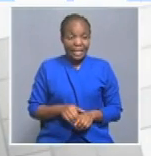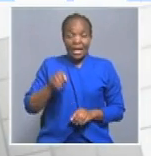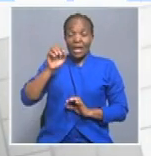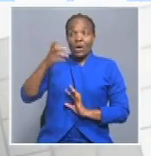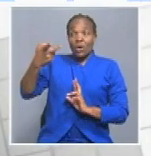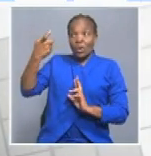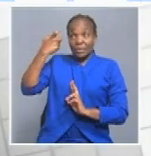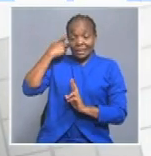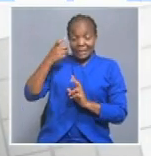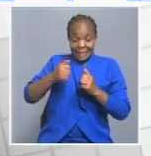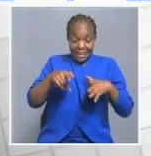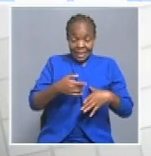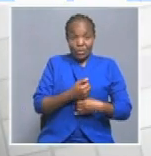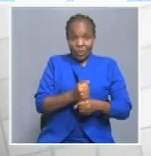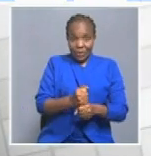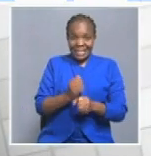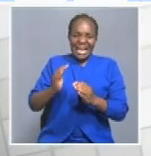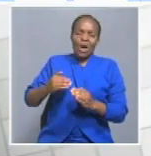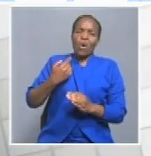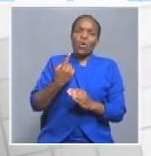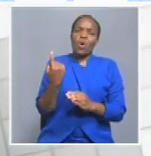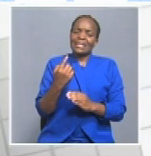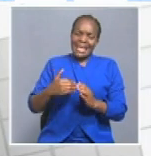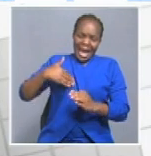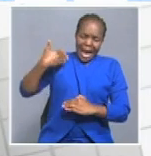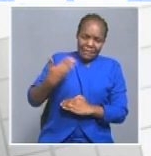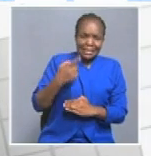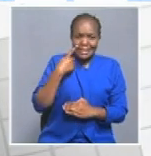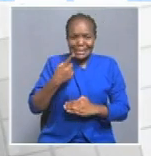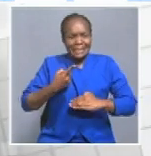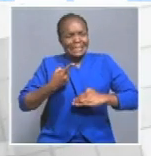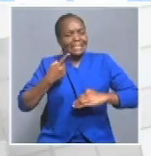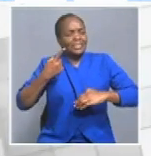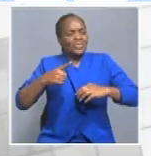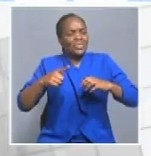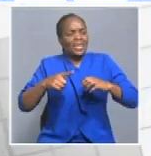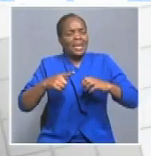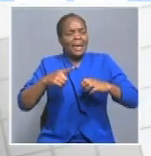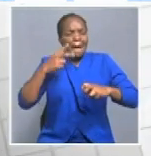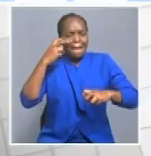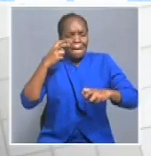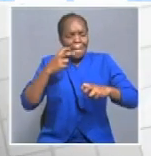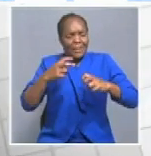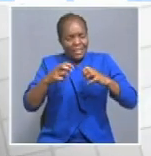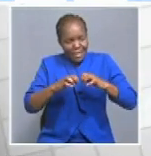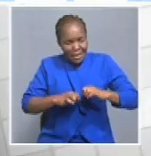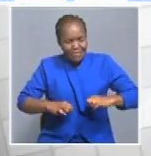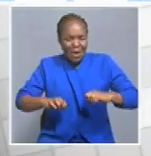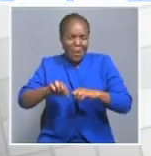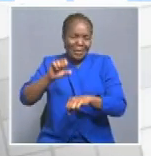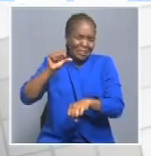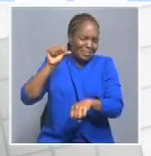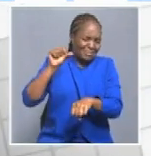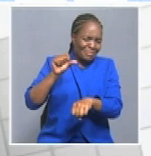embarked on this project after seeing the deplorable condition in which these communities live, but through the